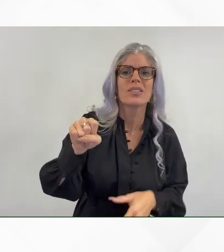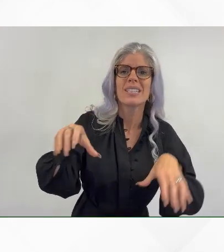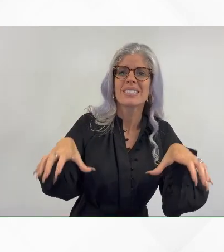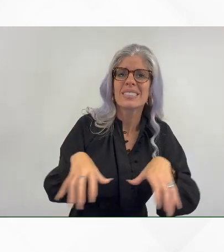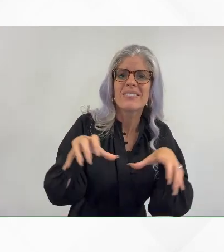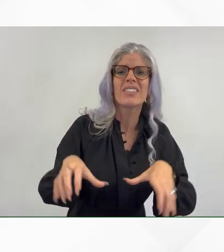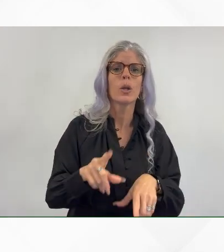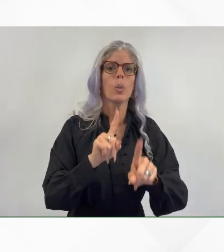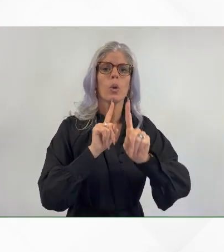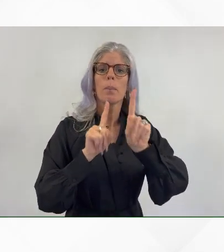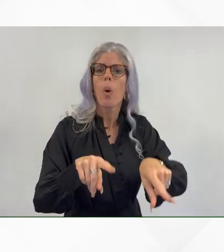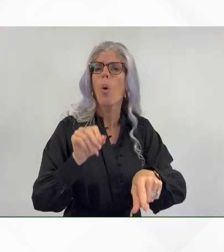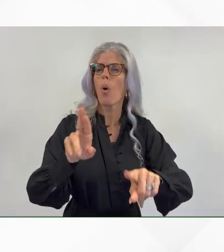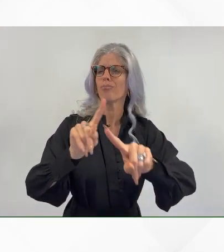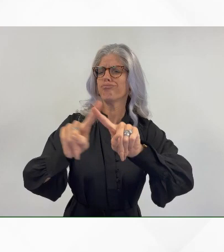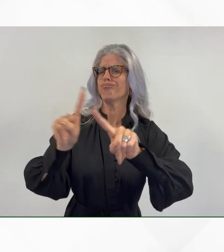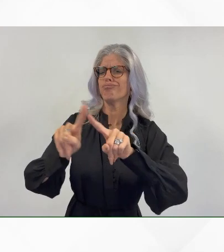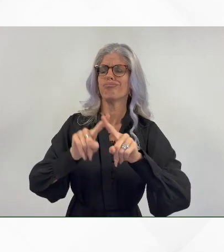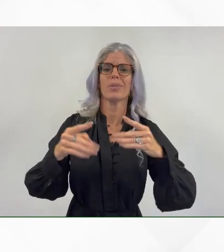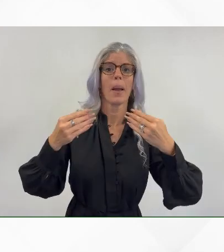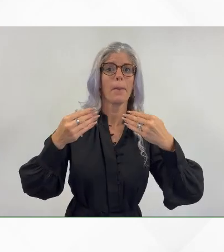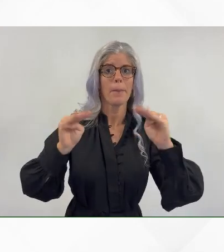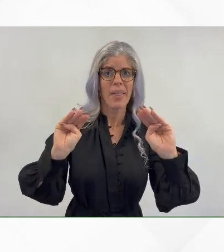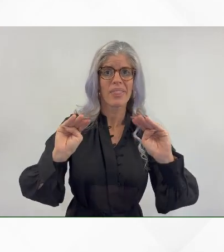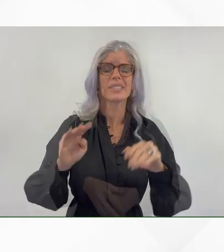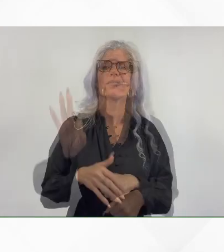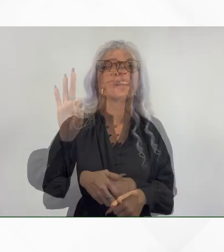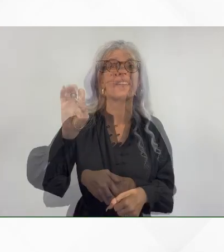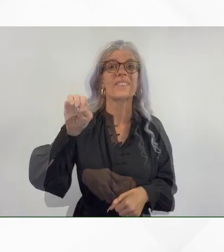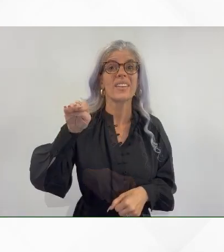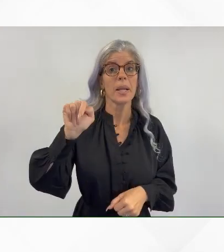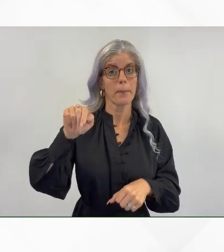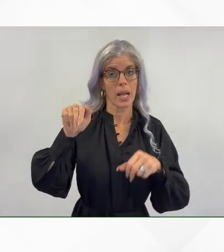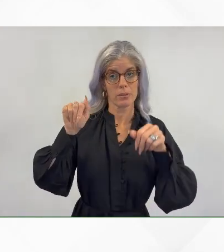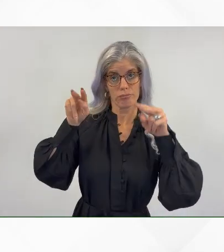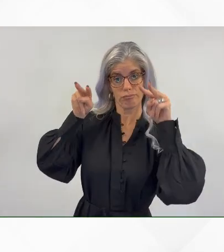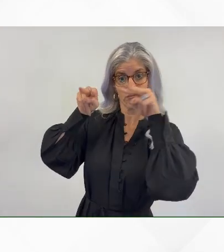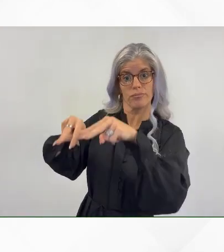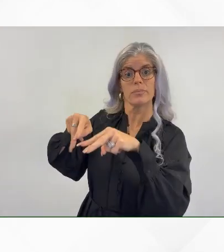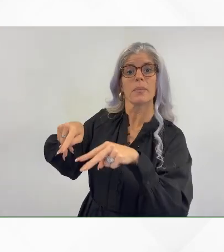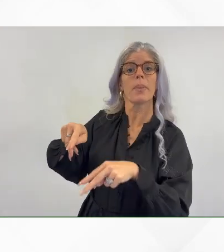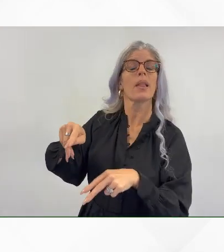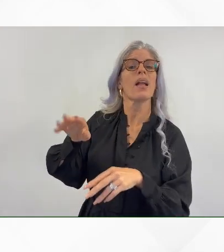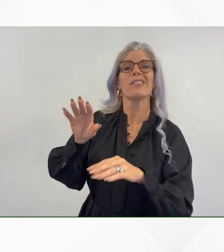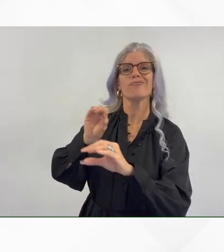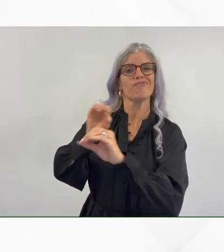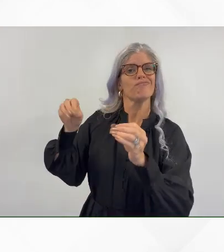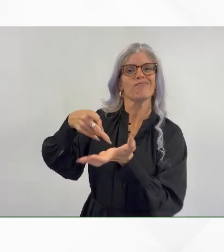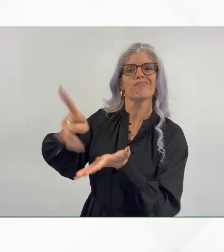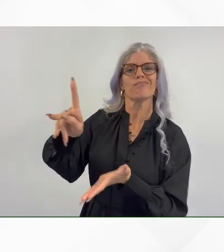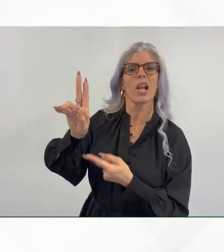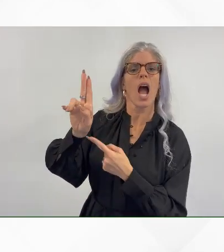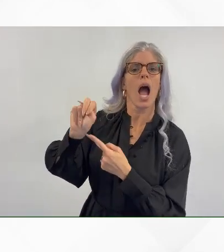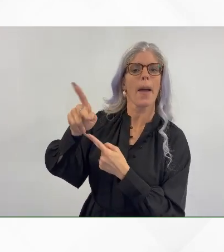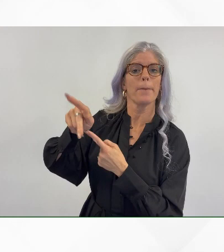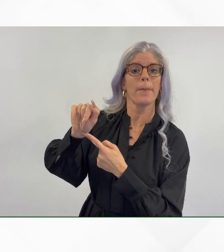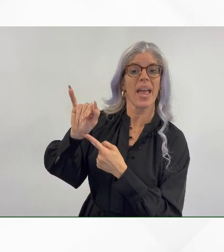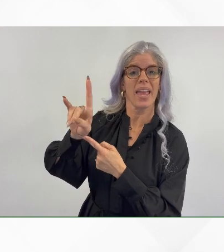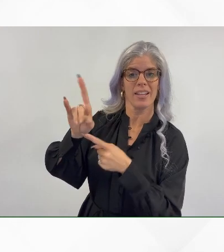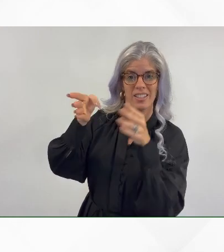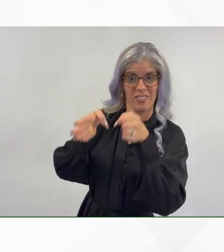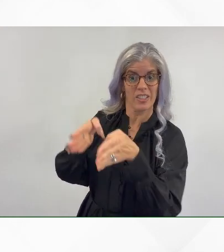does not obligate the donated resources project until after it obligates all the applicant's emergency work projects. Please